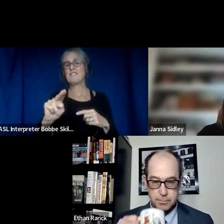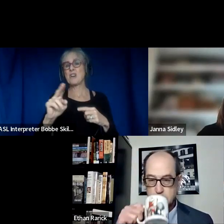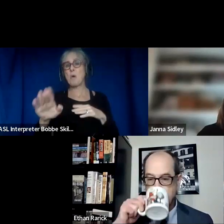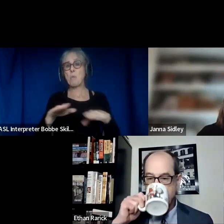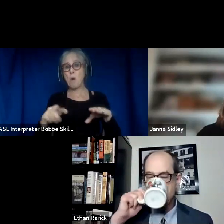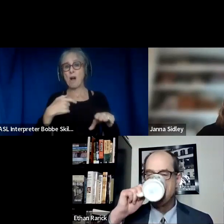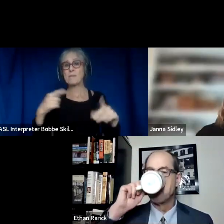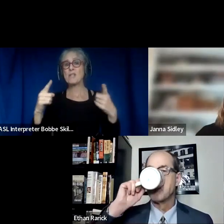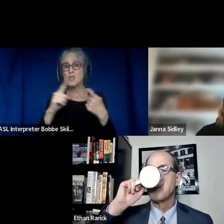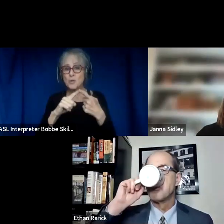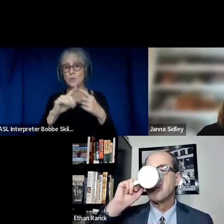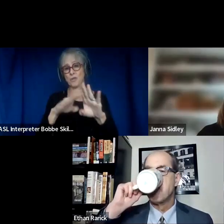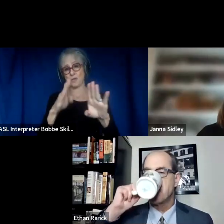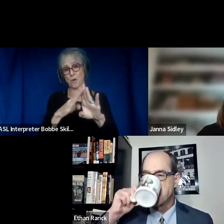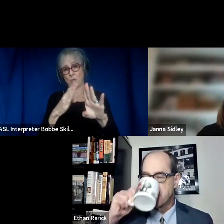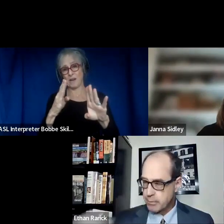is unfortunate.